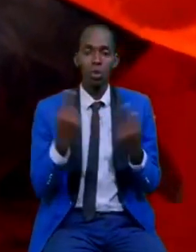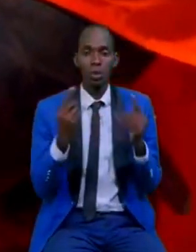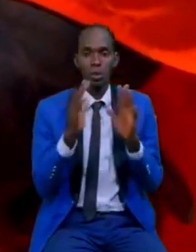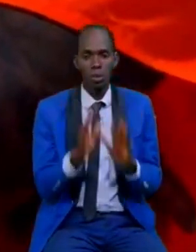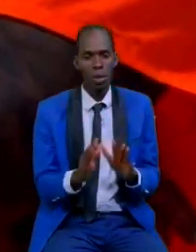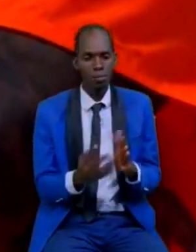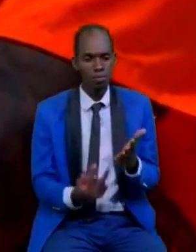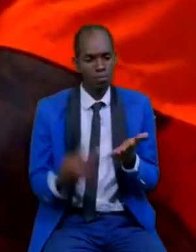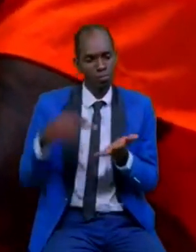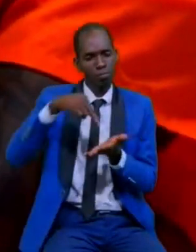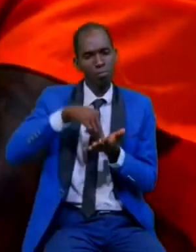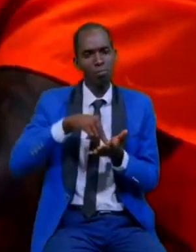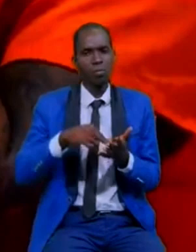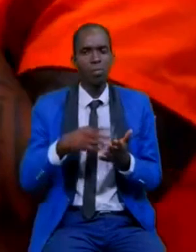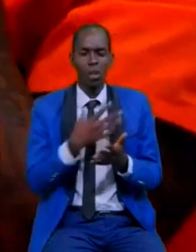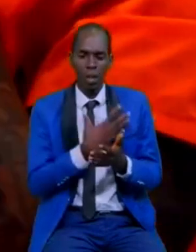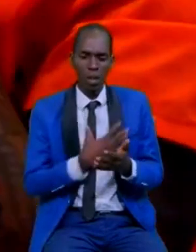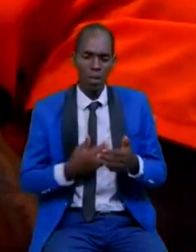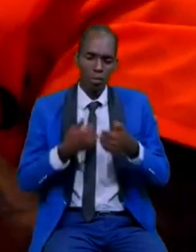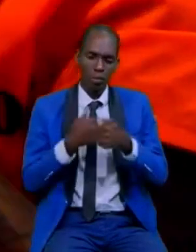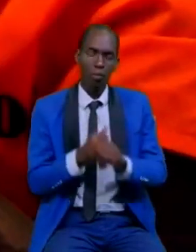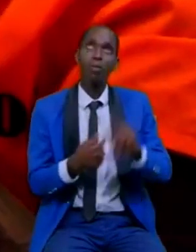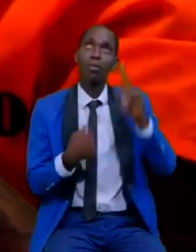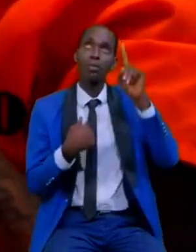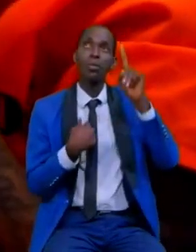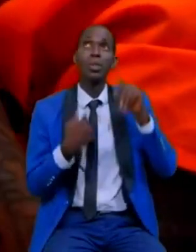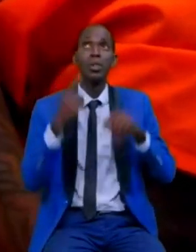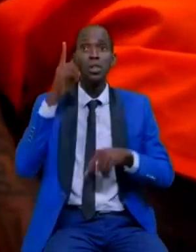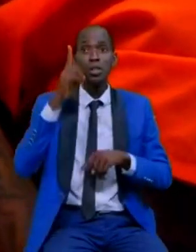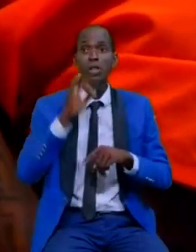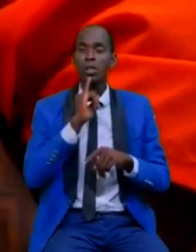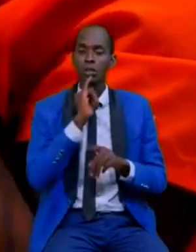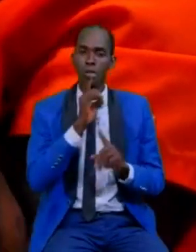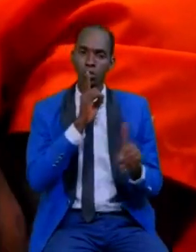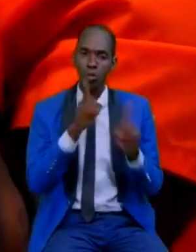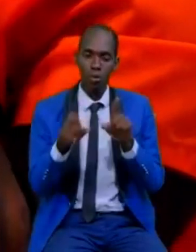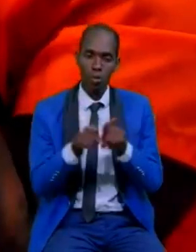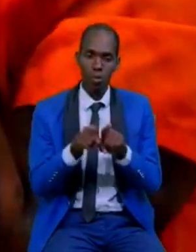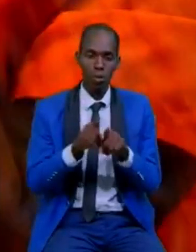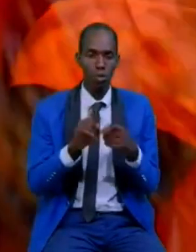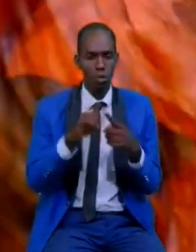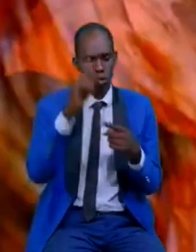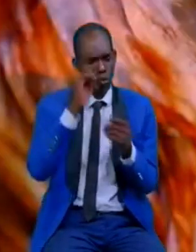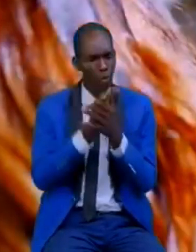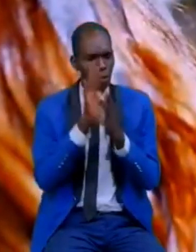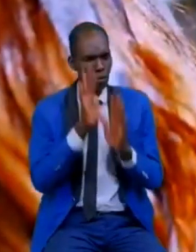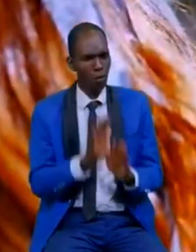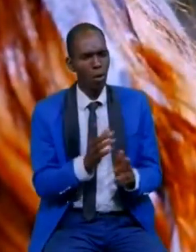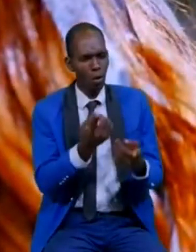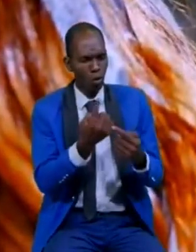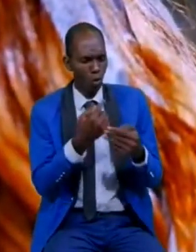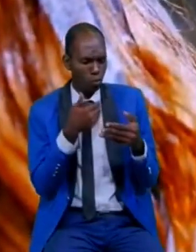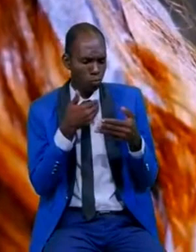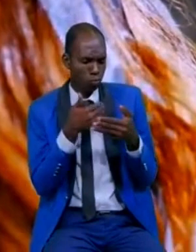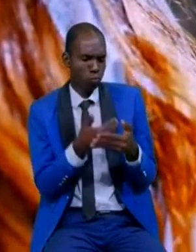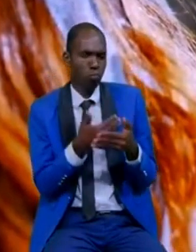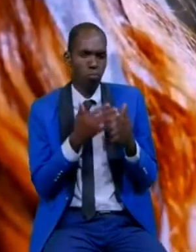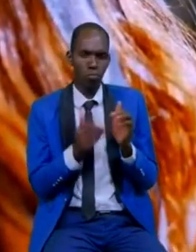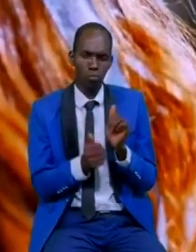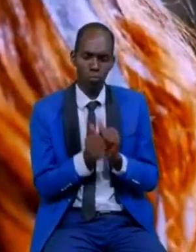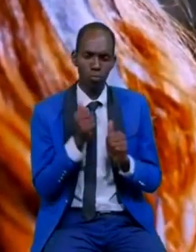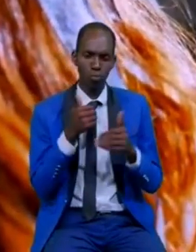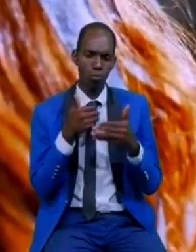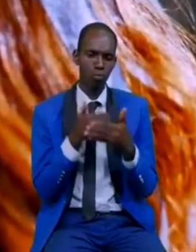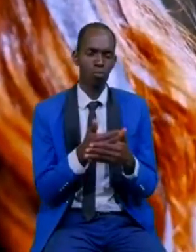up, follow me. He's saying to the believer, come closer, come closer, follow me.